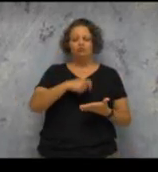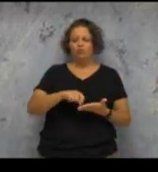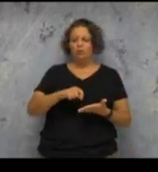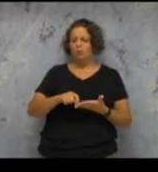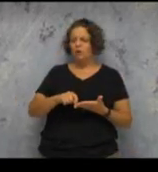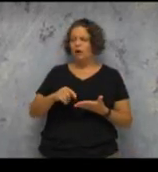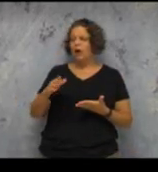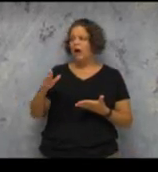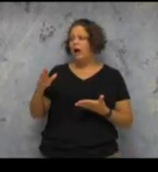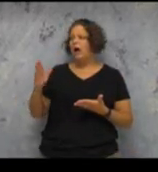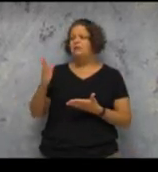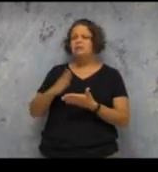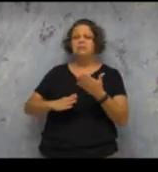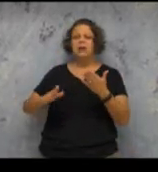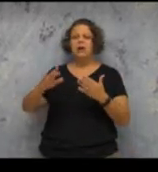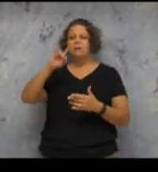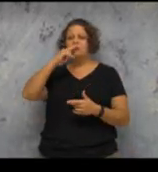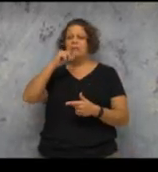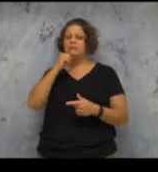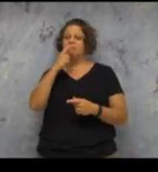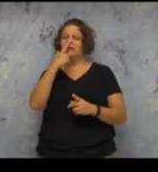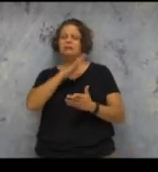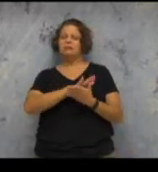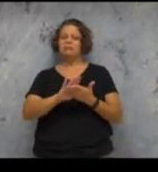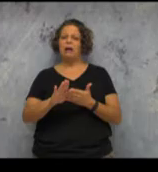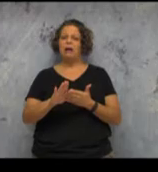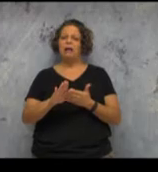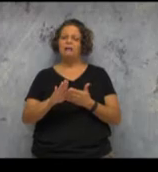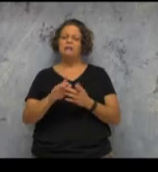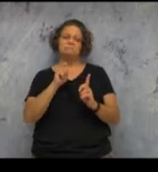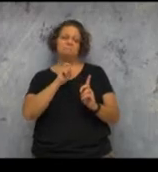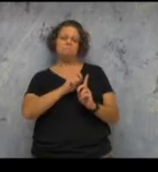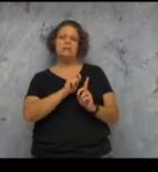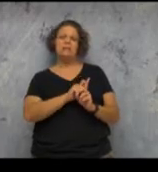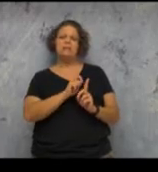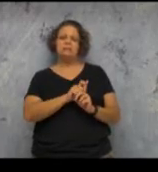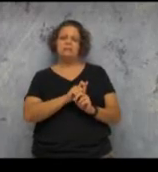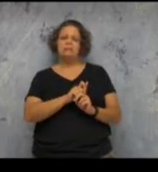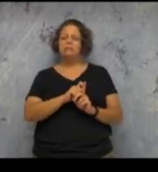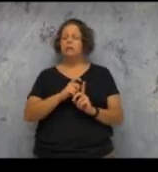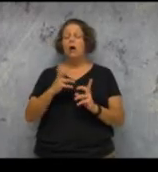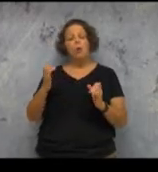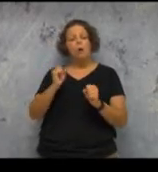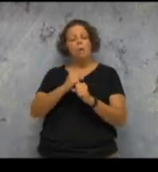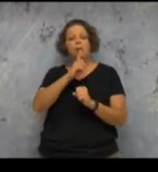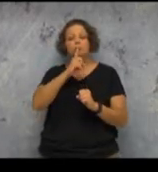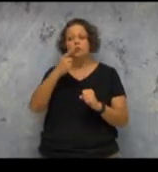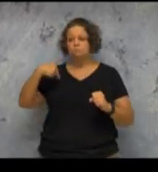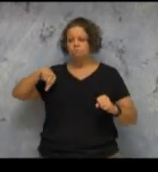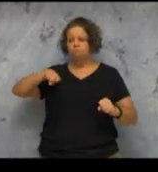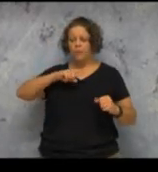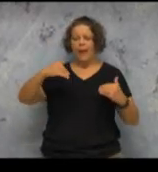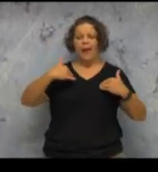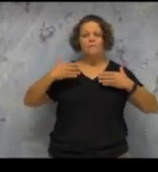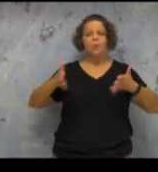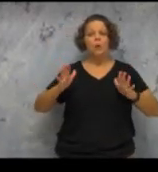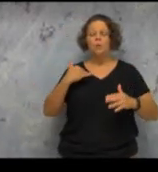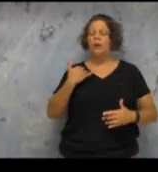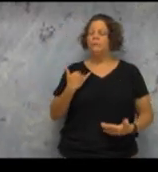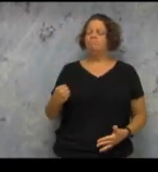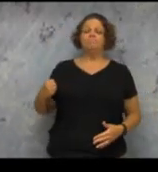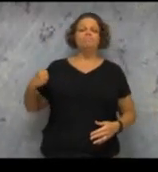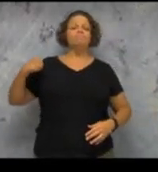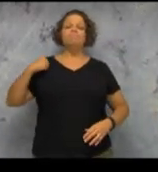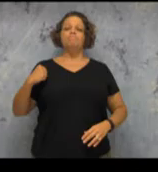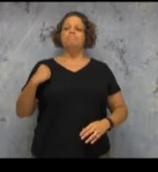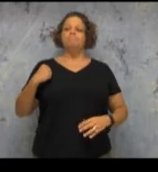girls here who aren't always nice to them and sometimes pick on them. And I wanted to make sure that we all had a way that we can stand